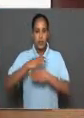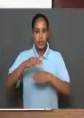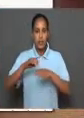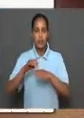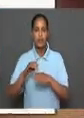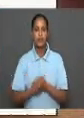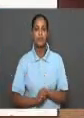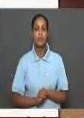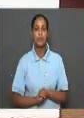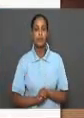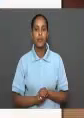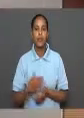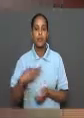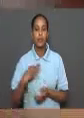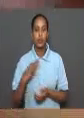orthopedic braces,